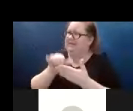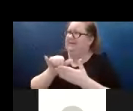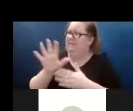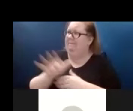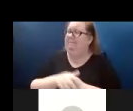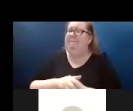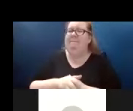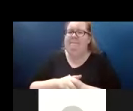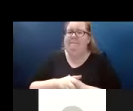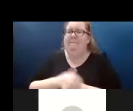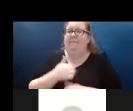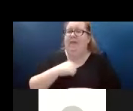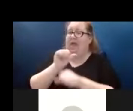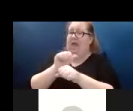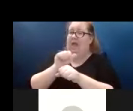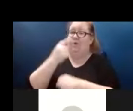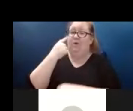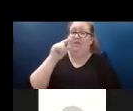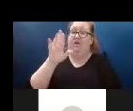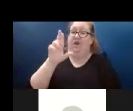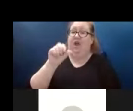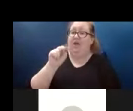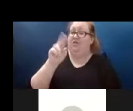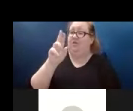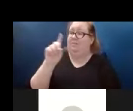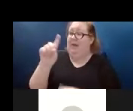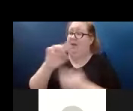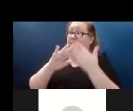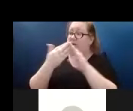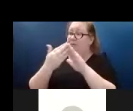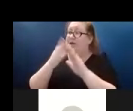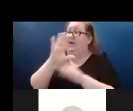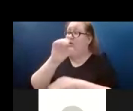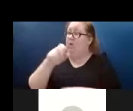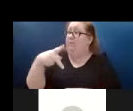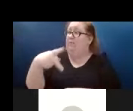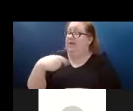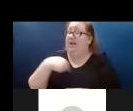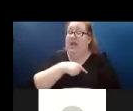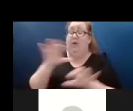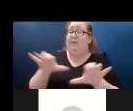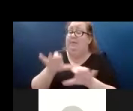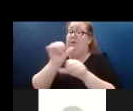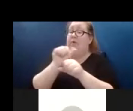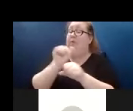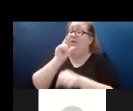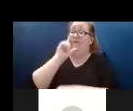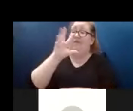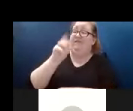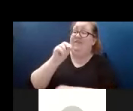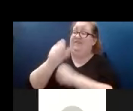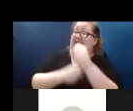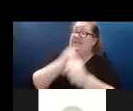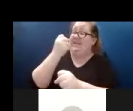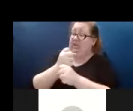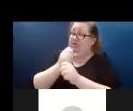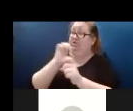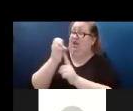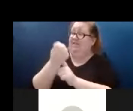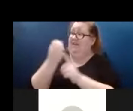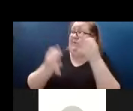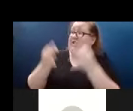And I work for Ironbound Community Corporation, and we've been doing a lot of work for 50 years on environmental justice issues,